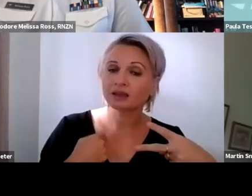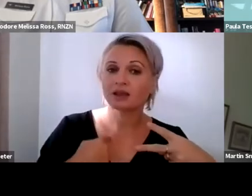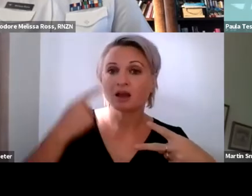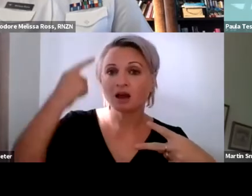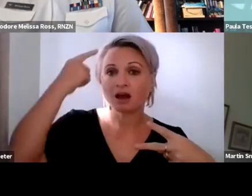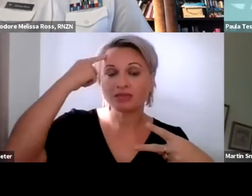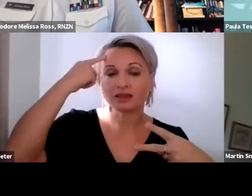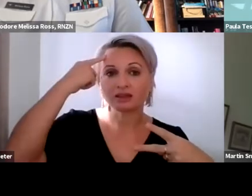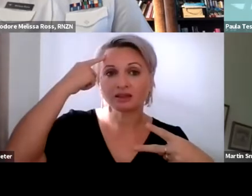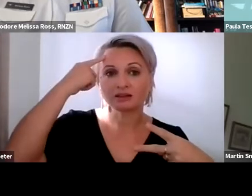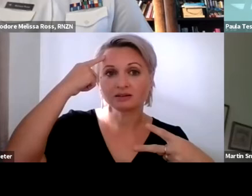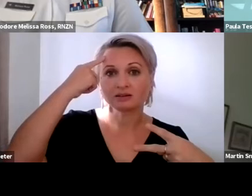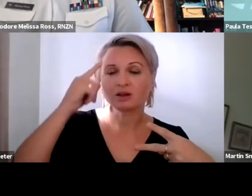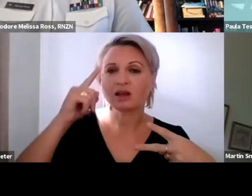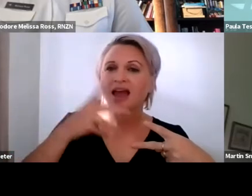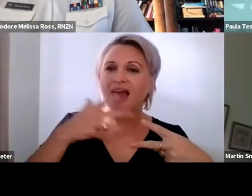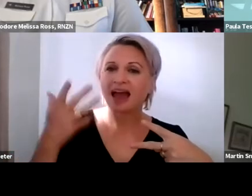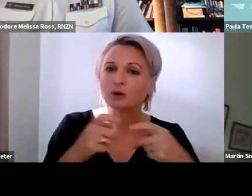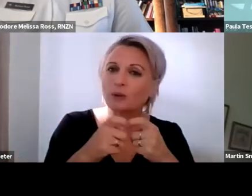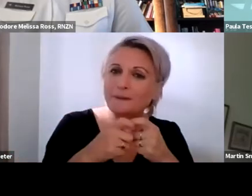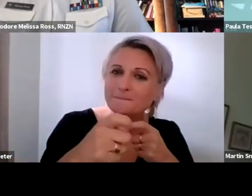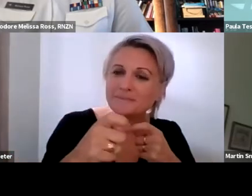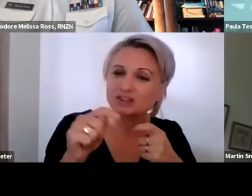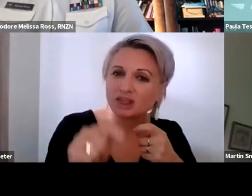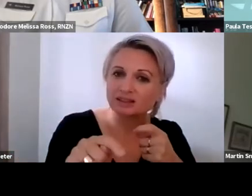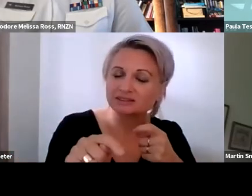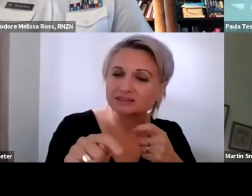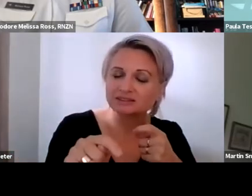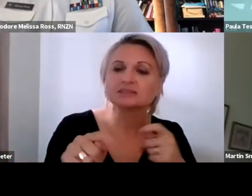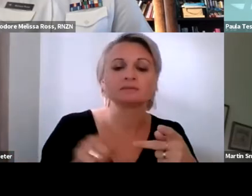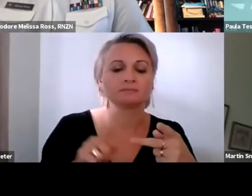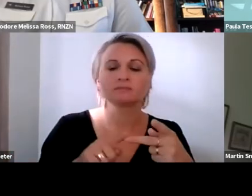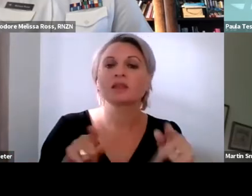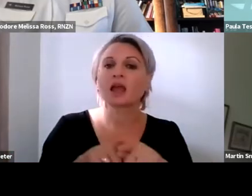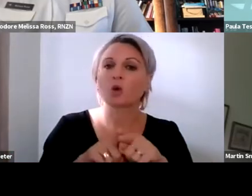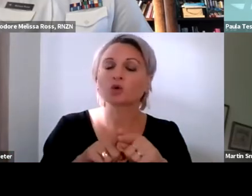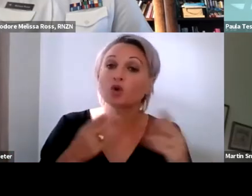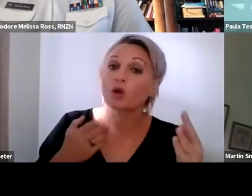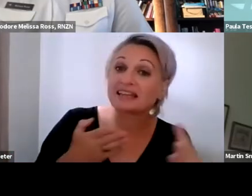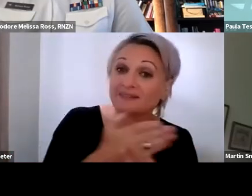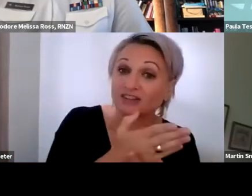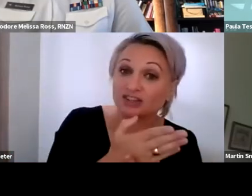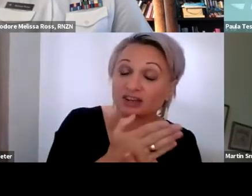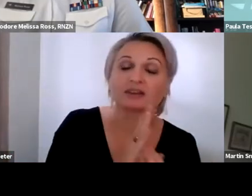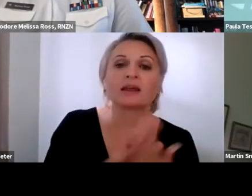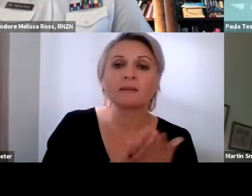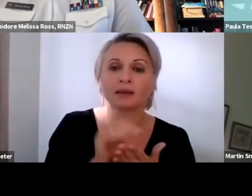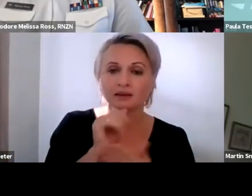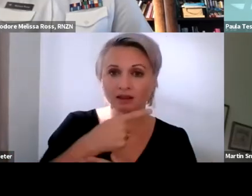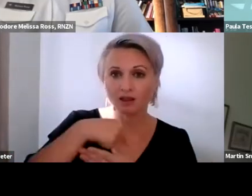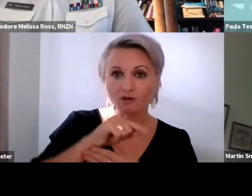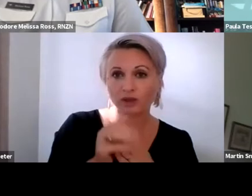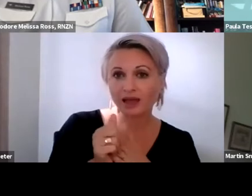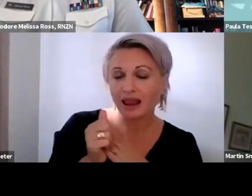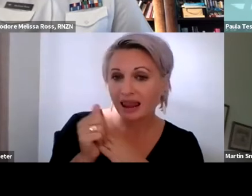done, but a really important aspect of that is also intervention, so that as a leader, we've got to make sure that